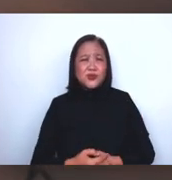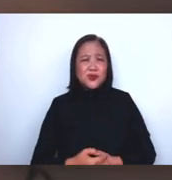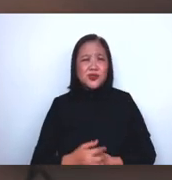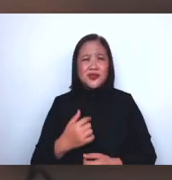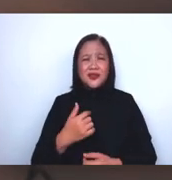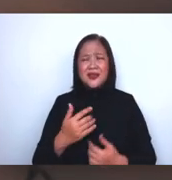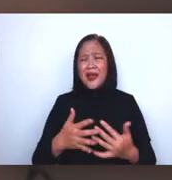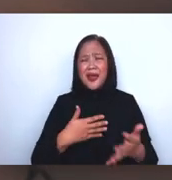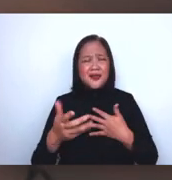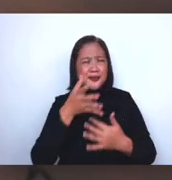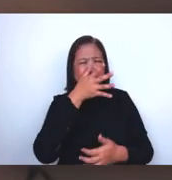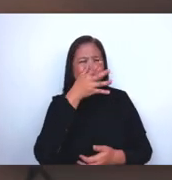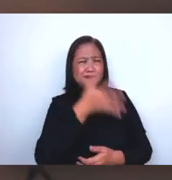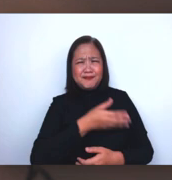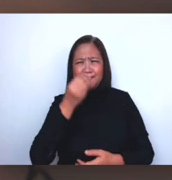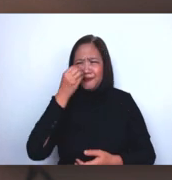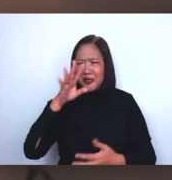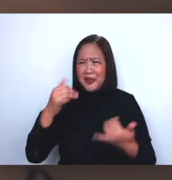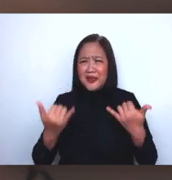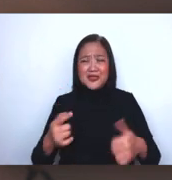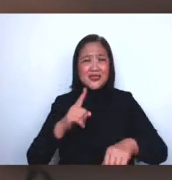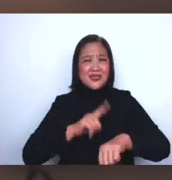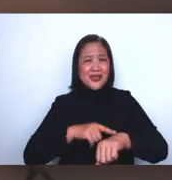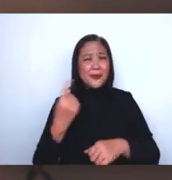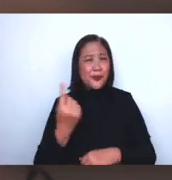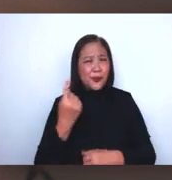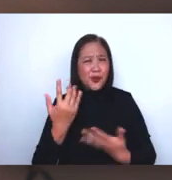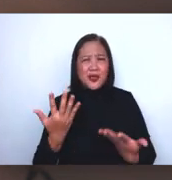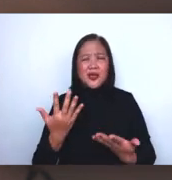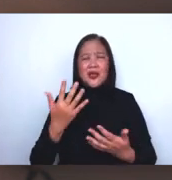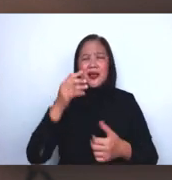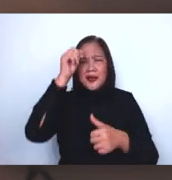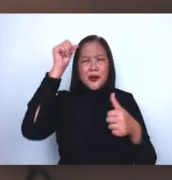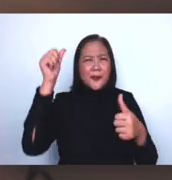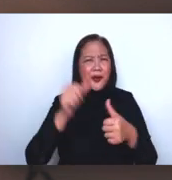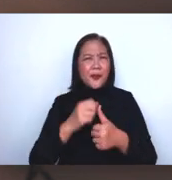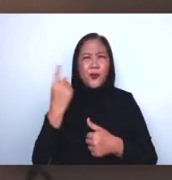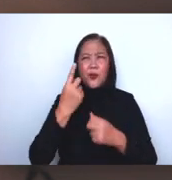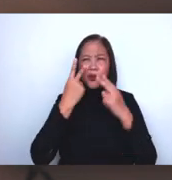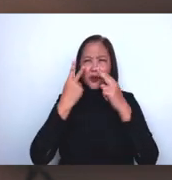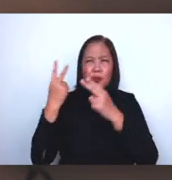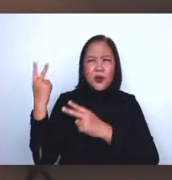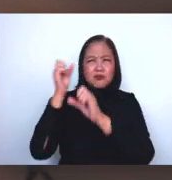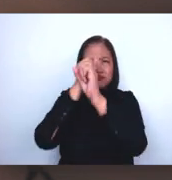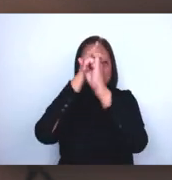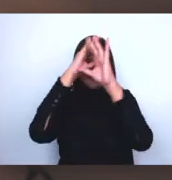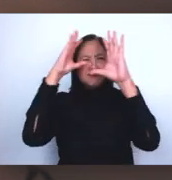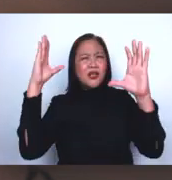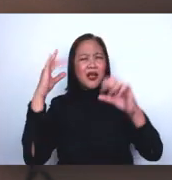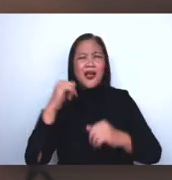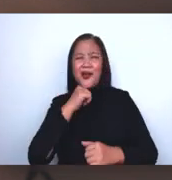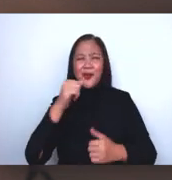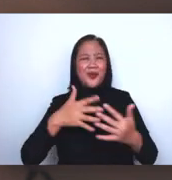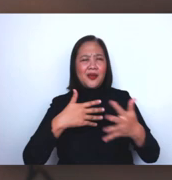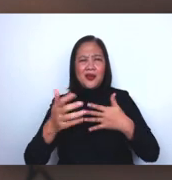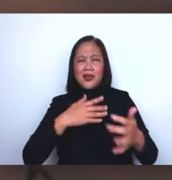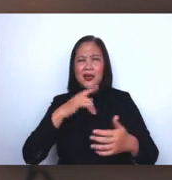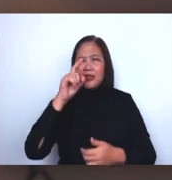I don't care if this moment is just a remembrance or an illusion. I don't care if I